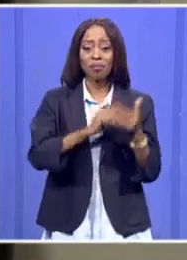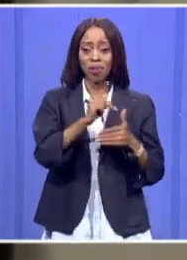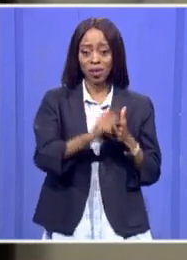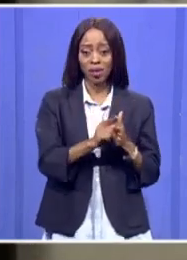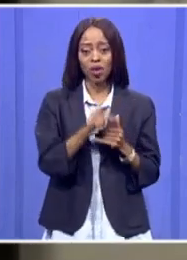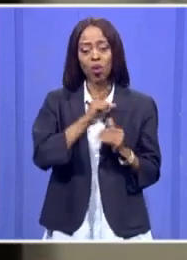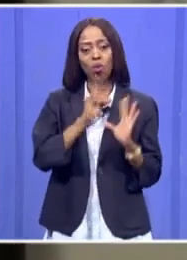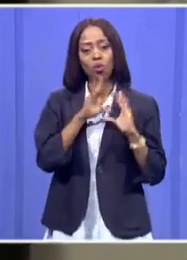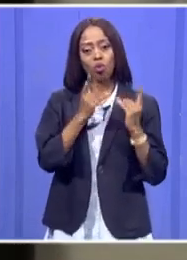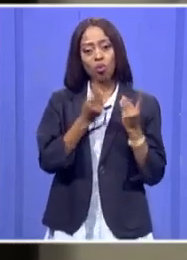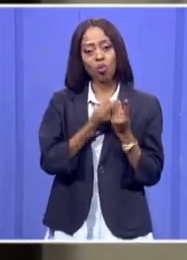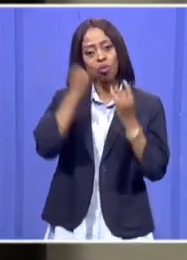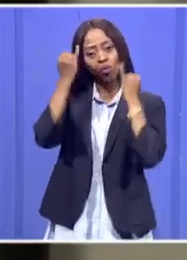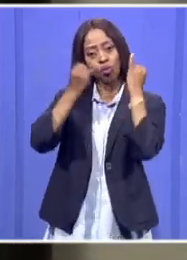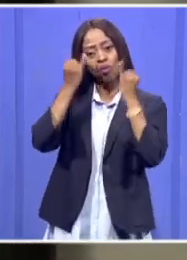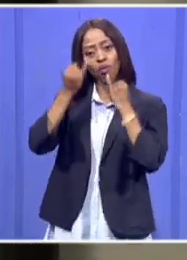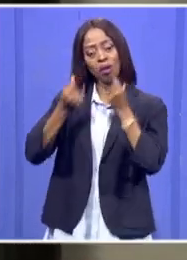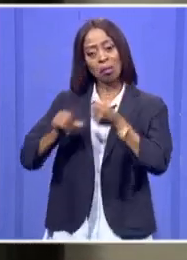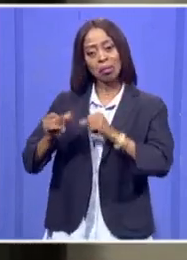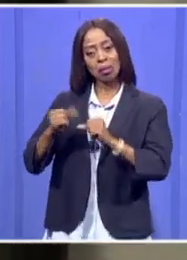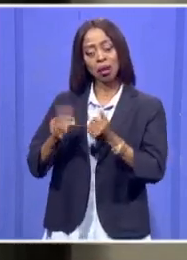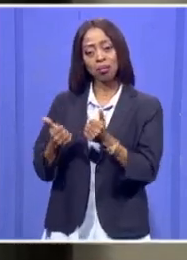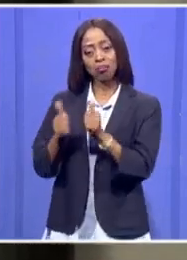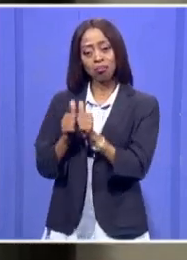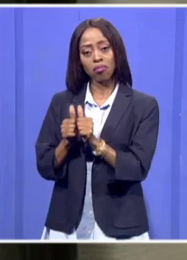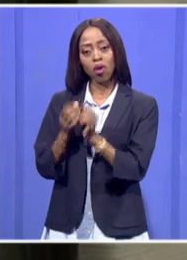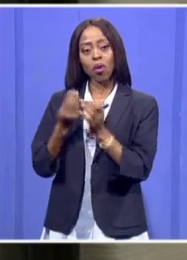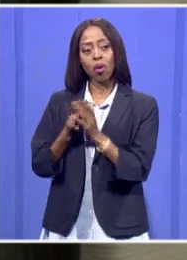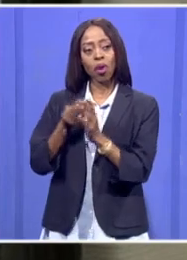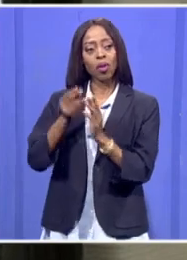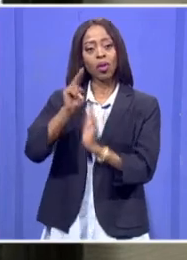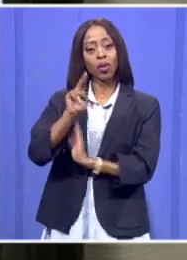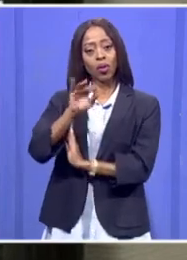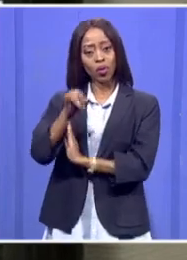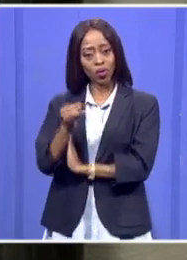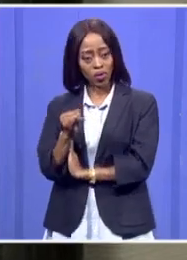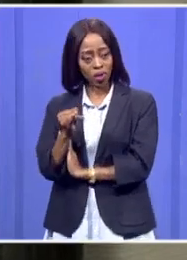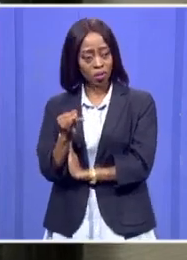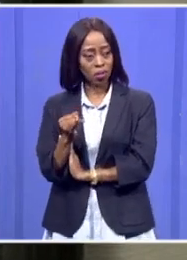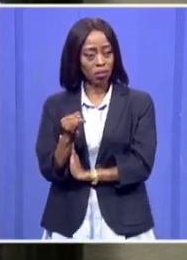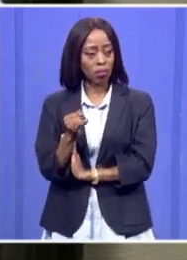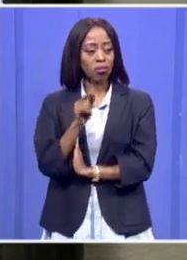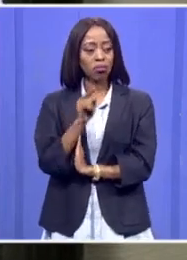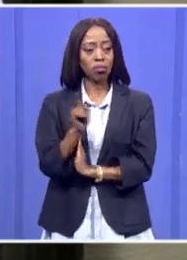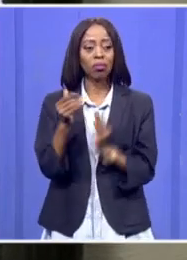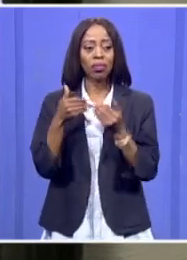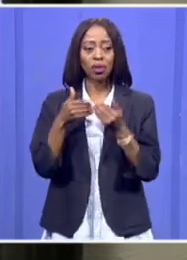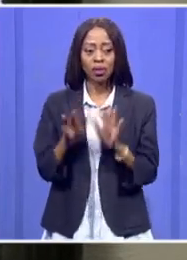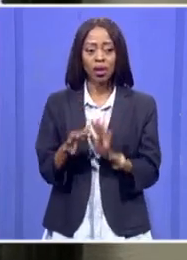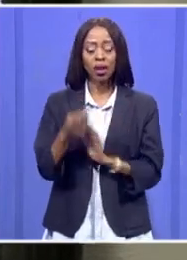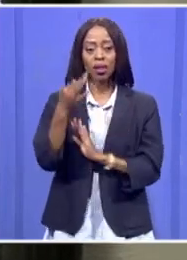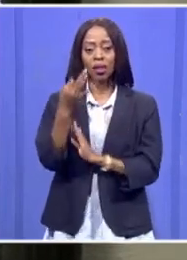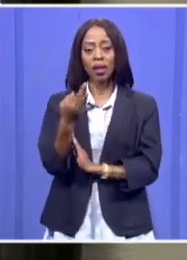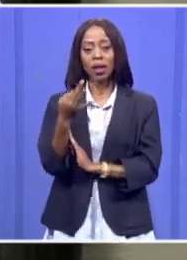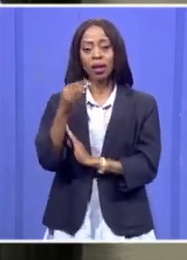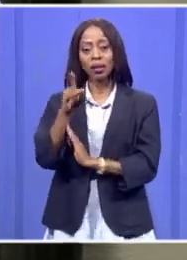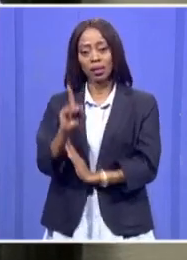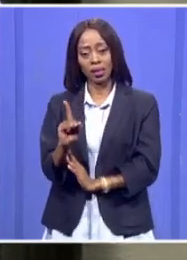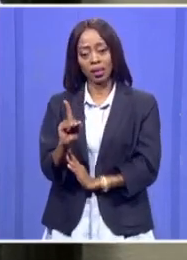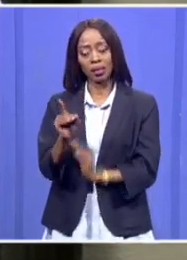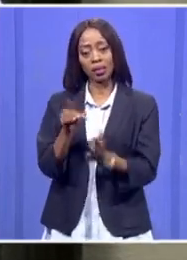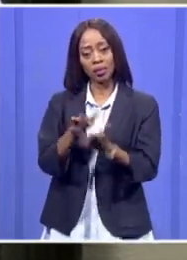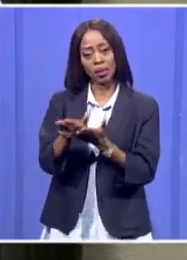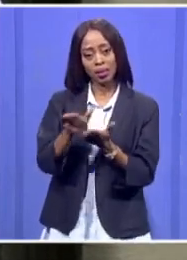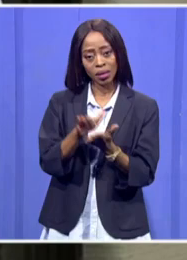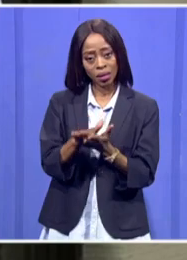Innovation and Science together with the University of Johannesburg are launching this three-dimensional